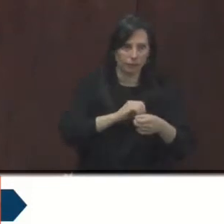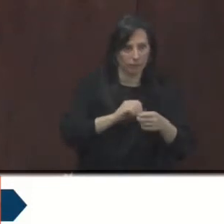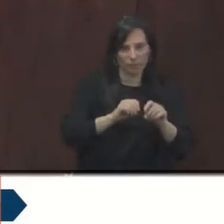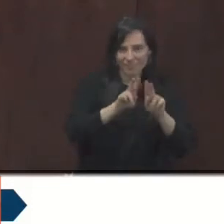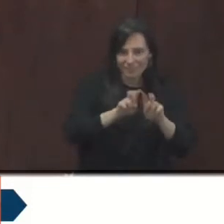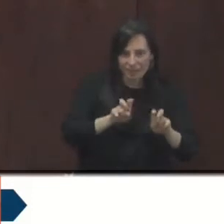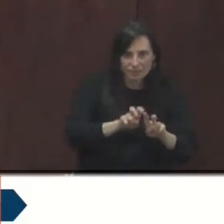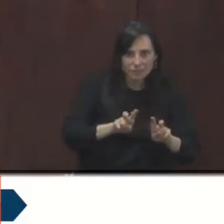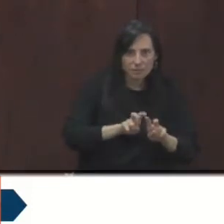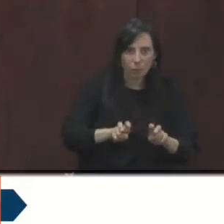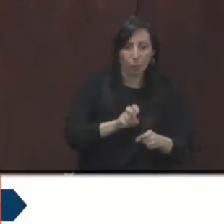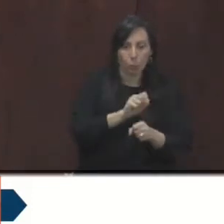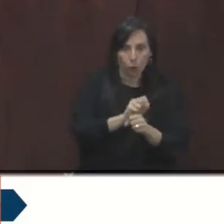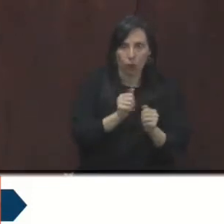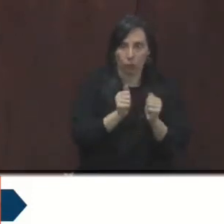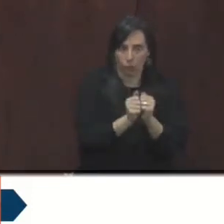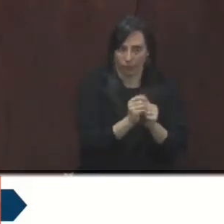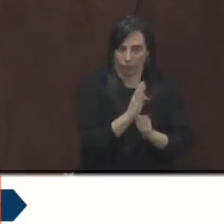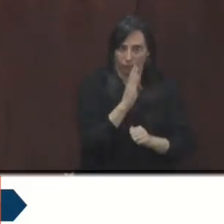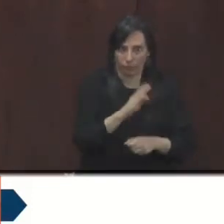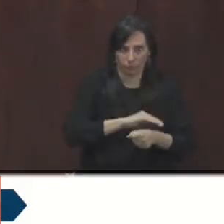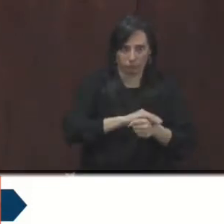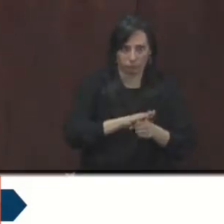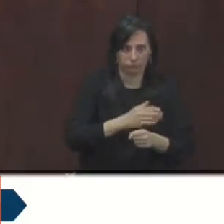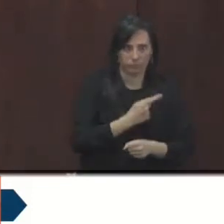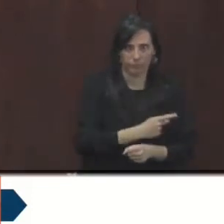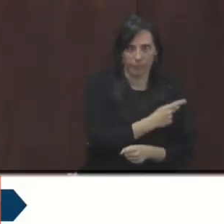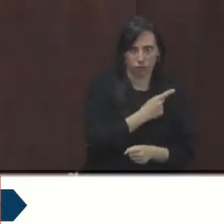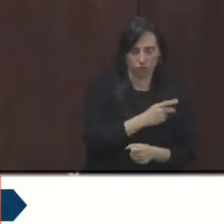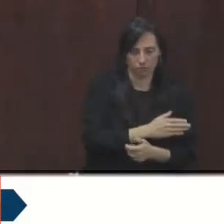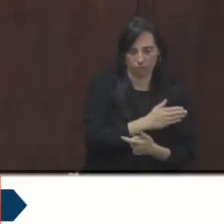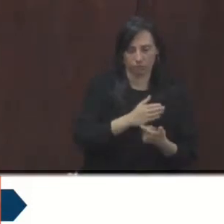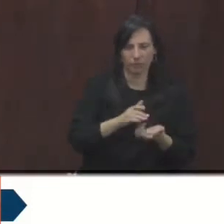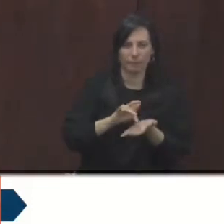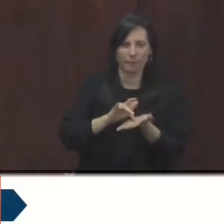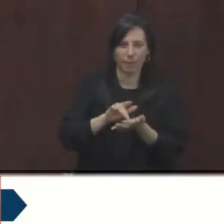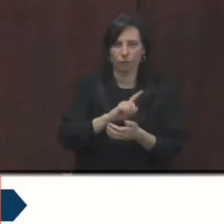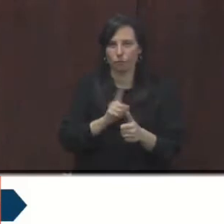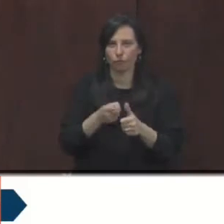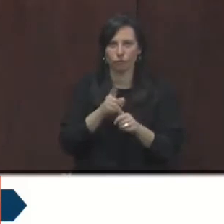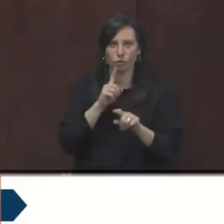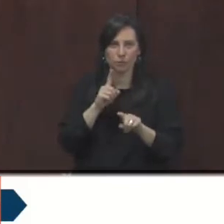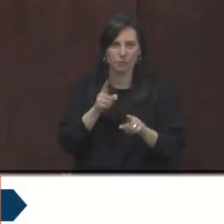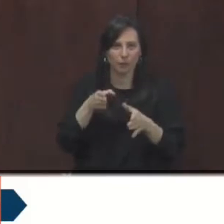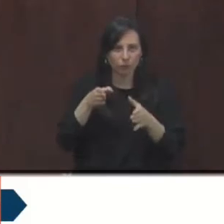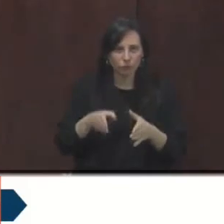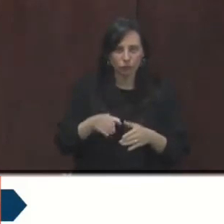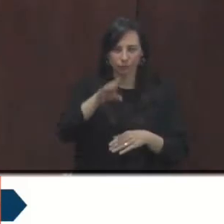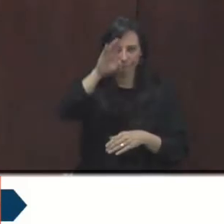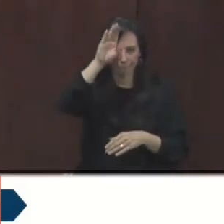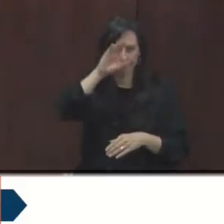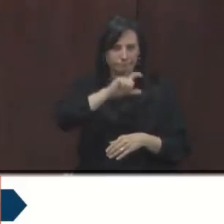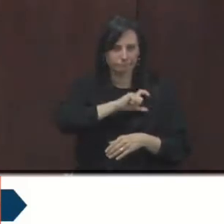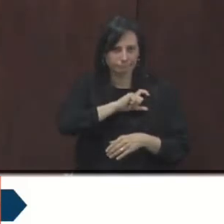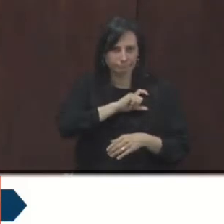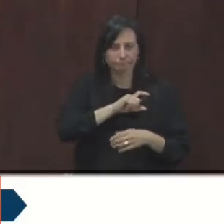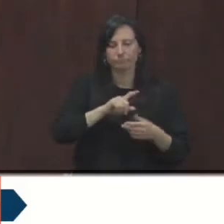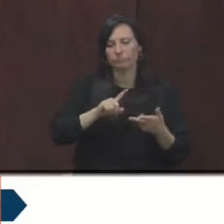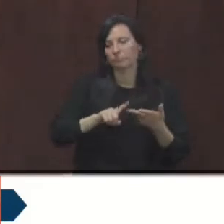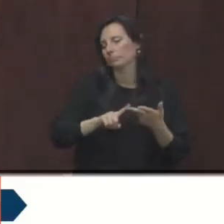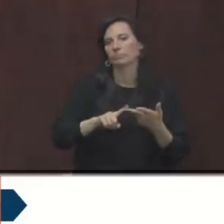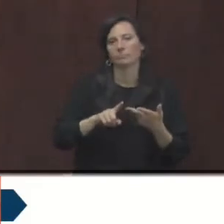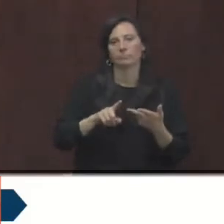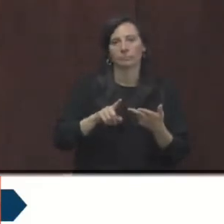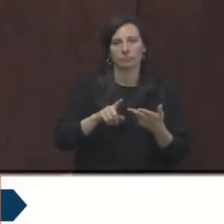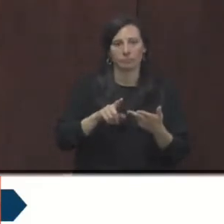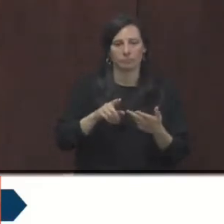COVID-19 patients. Also, the medical first responders, vaccinating staff of the first wave of immunizations, and